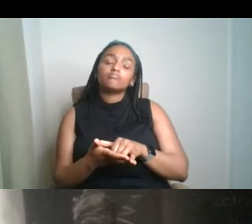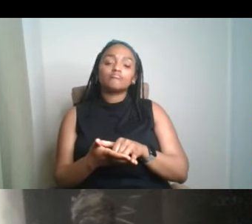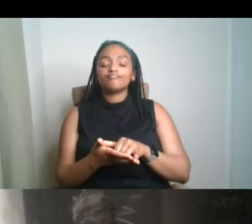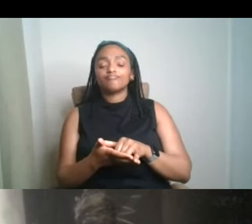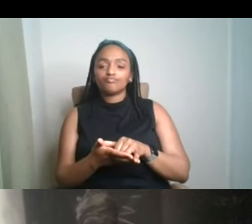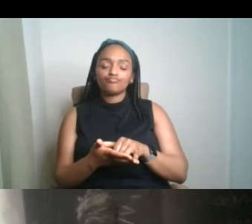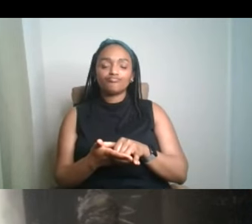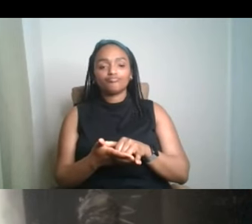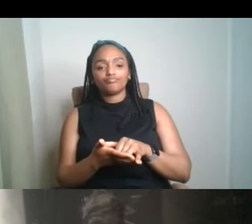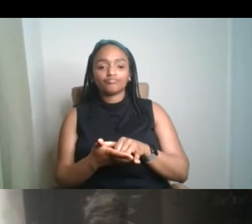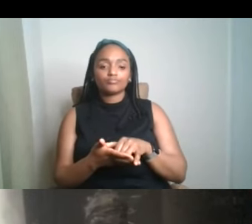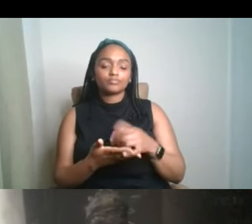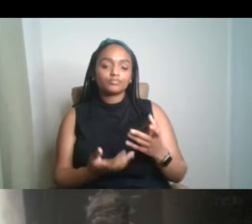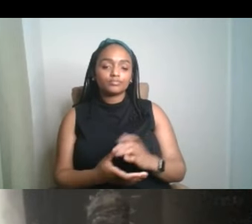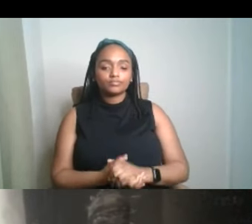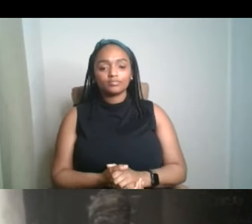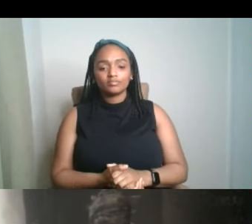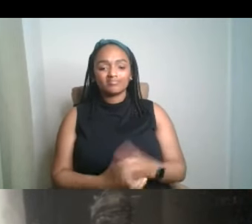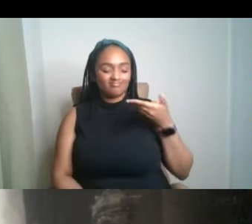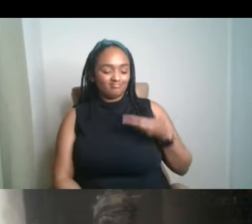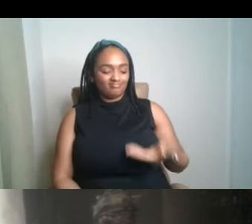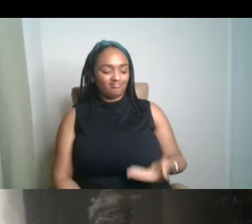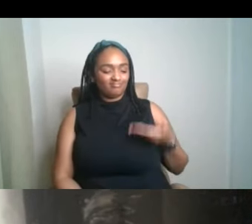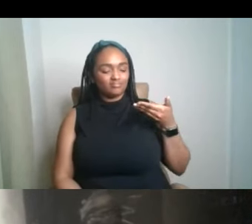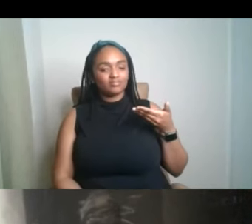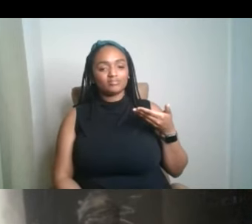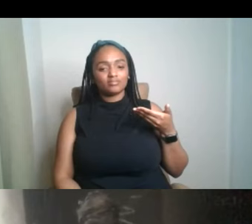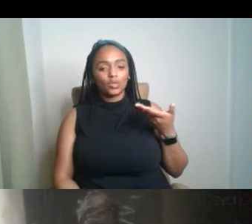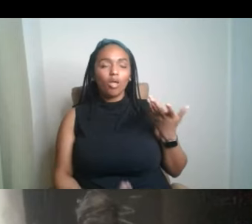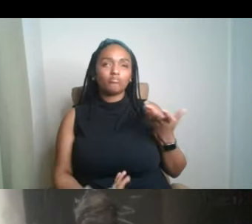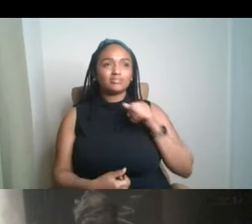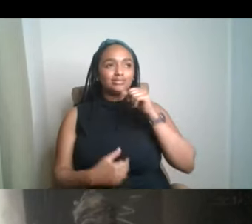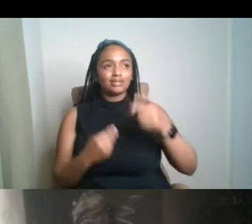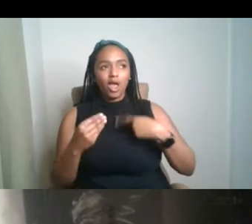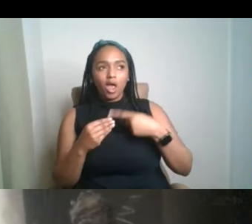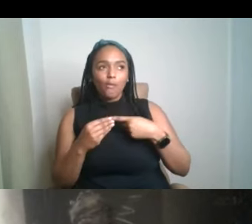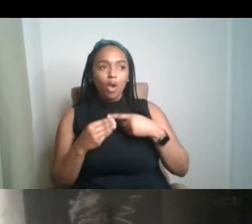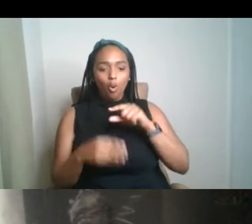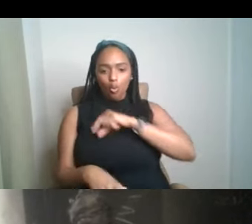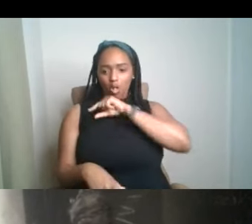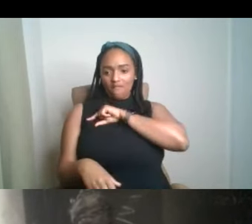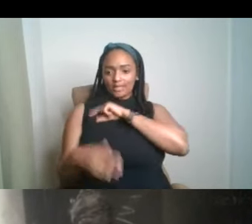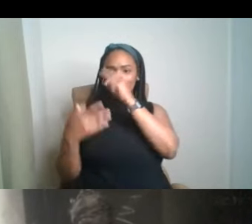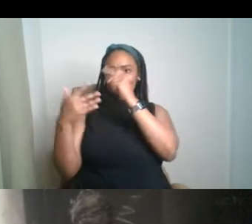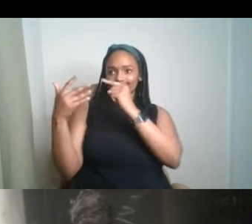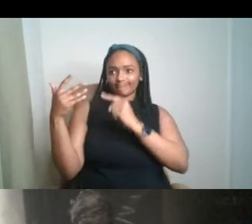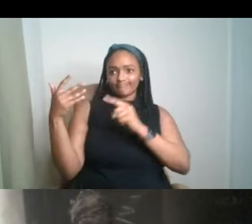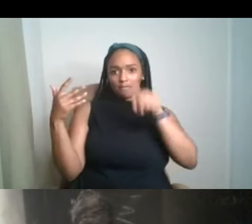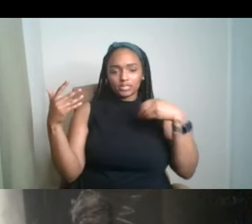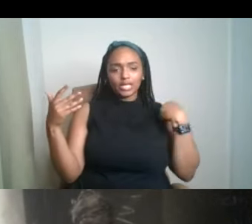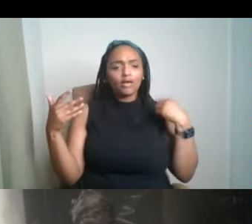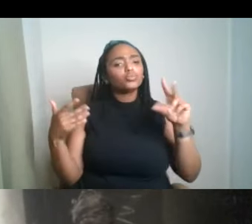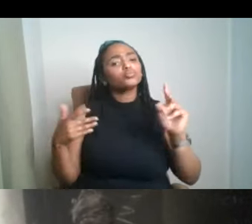like I am like, it's not about qualifications, but it's like everybody's experiences is valid. And that